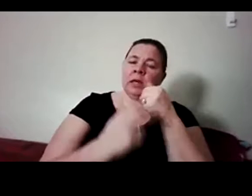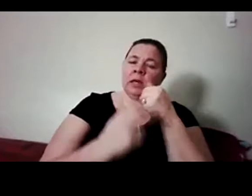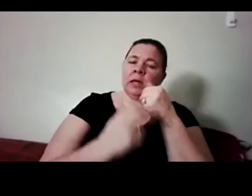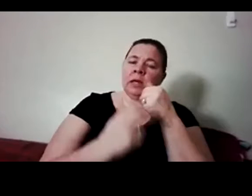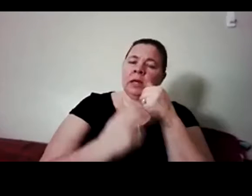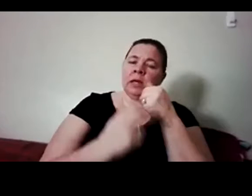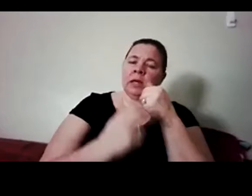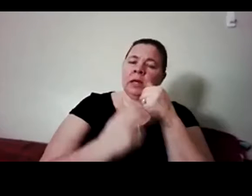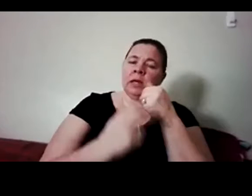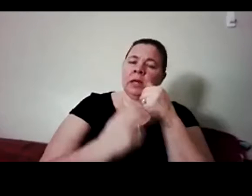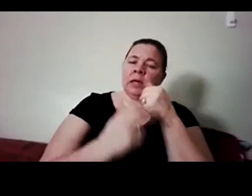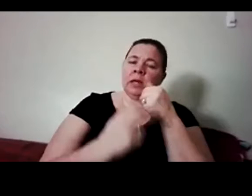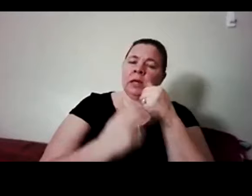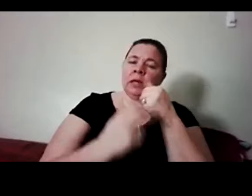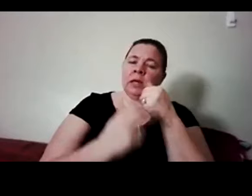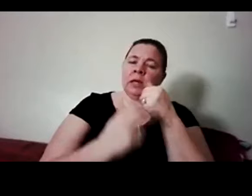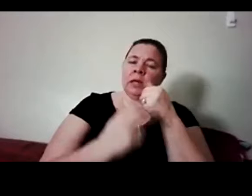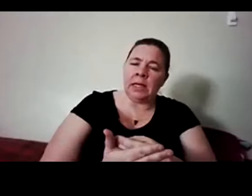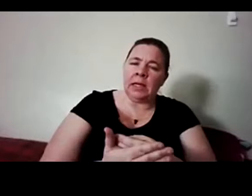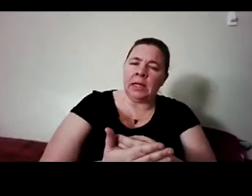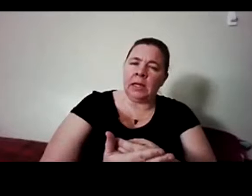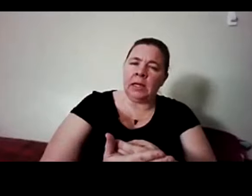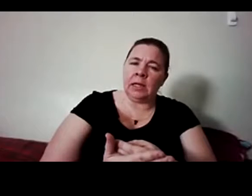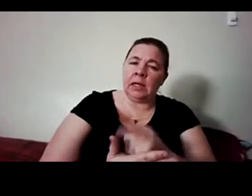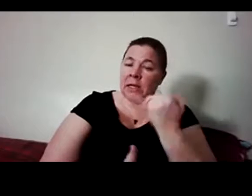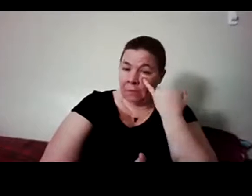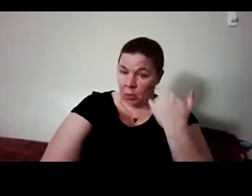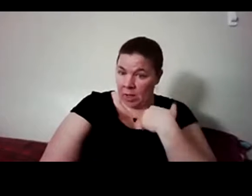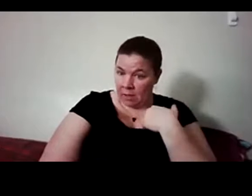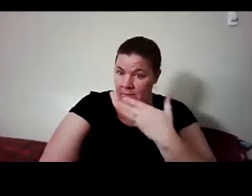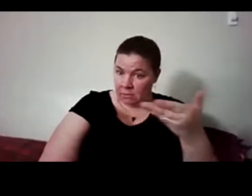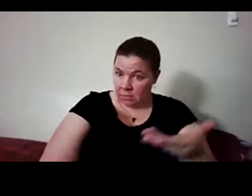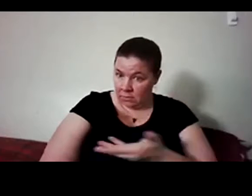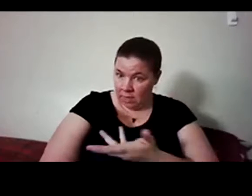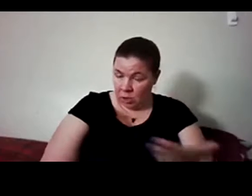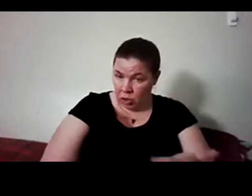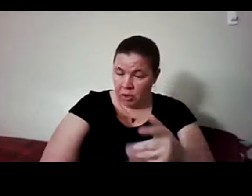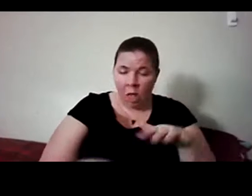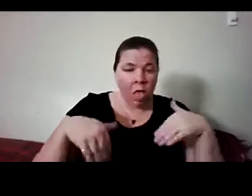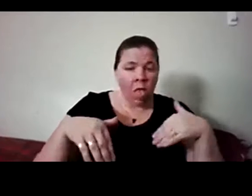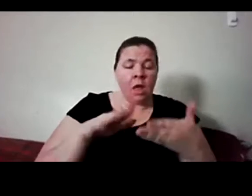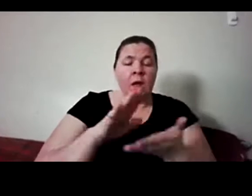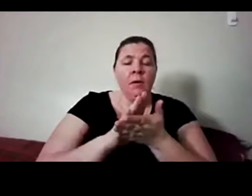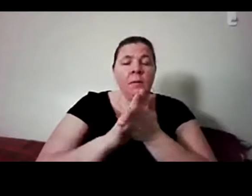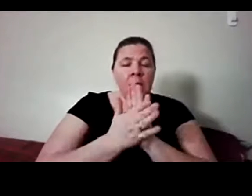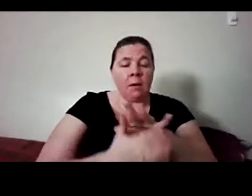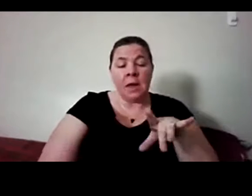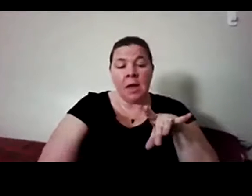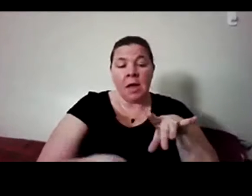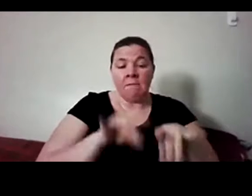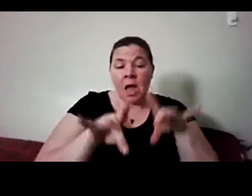guest here, you're not yet a founder, get back to whoever invited you so they can show you how to become a